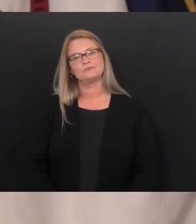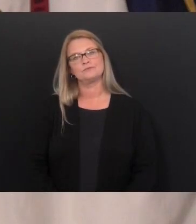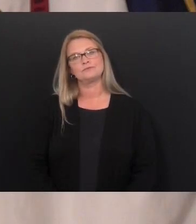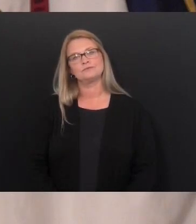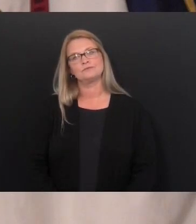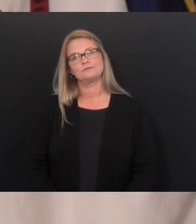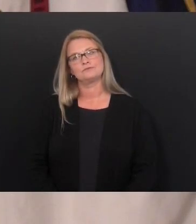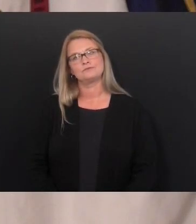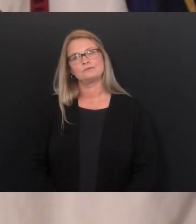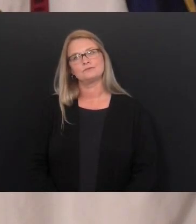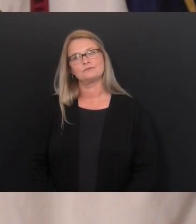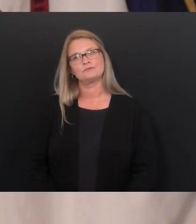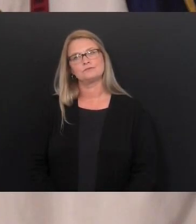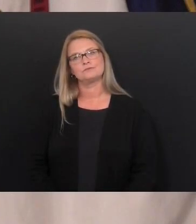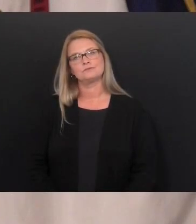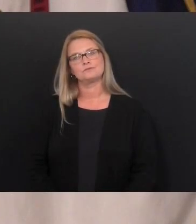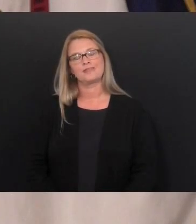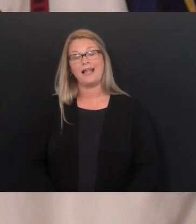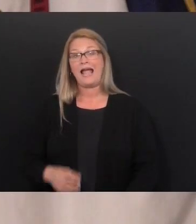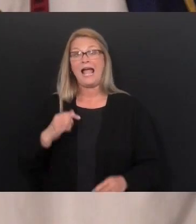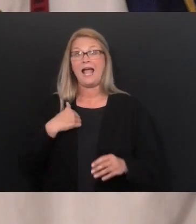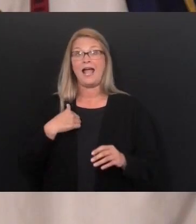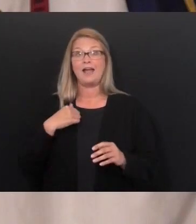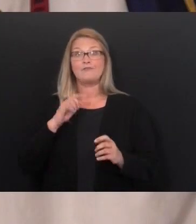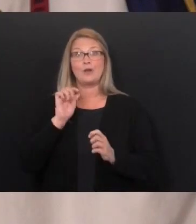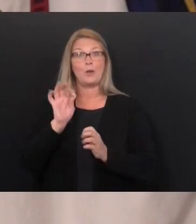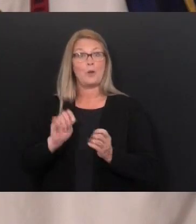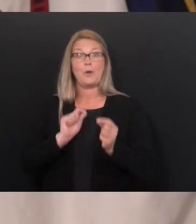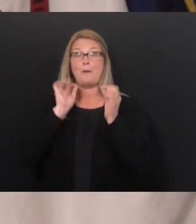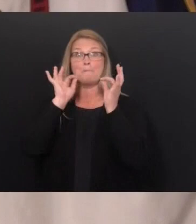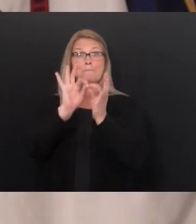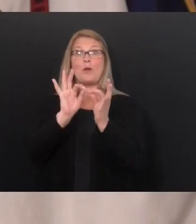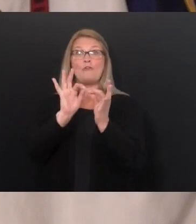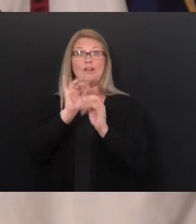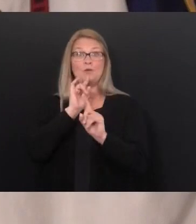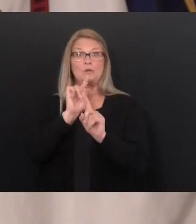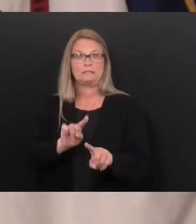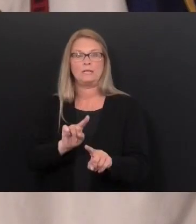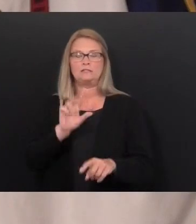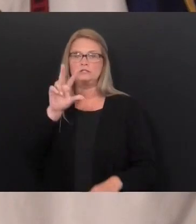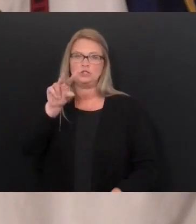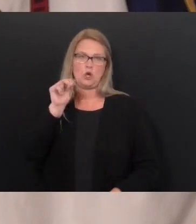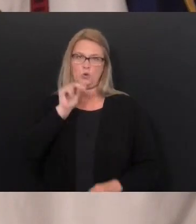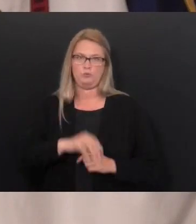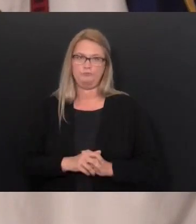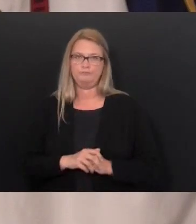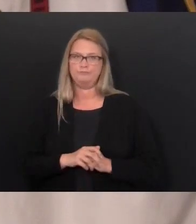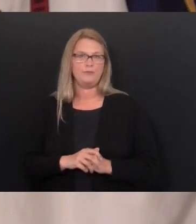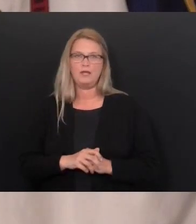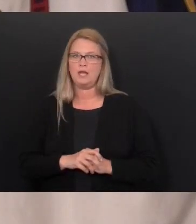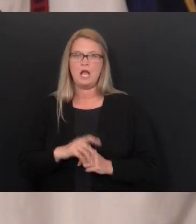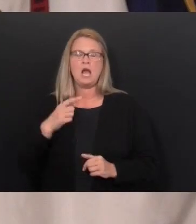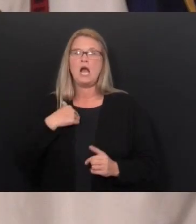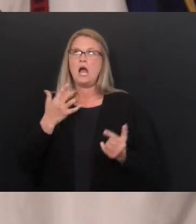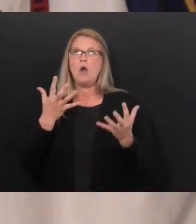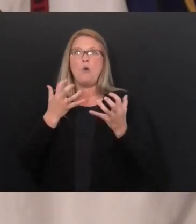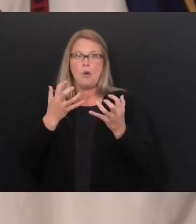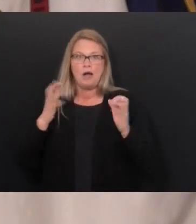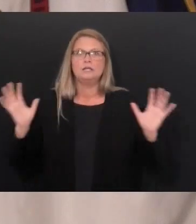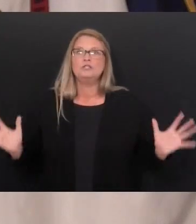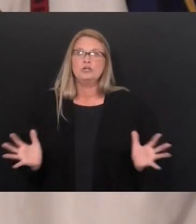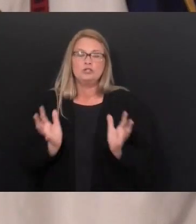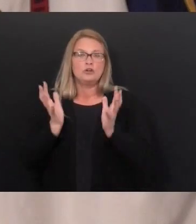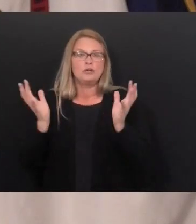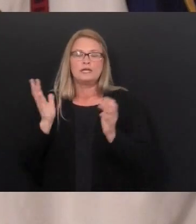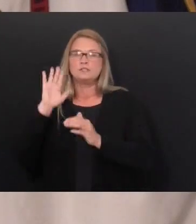Phil, there's no perfect solution. That's just all there is to it. We want to urge any and everybody